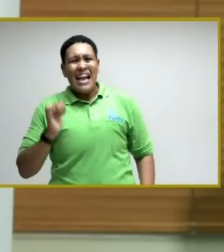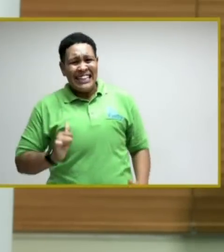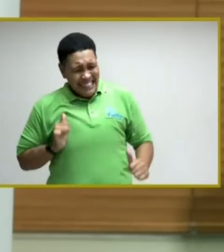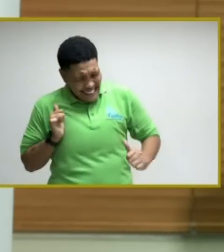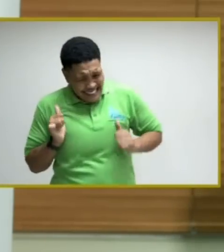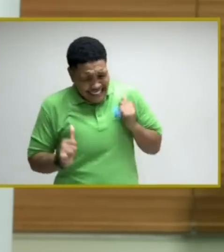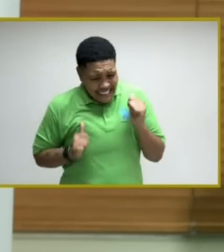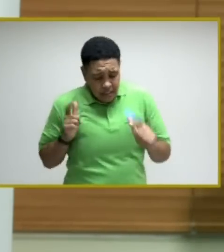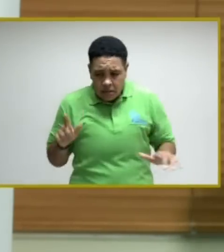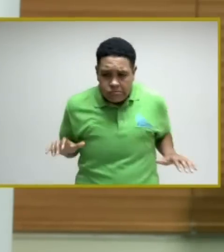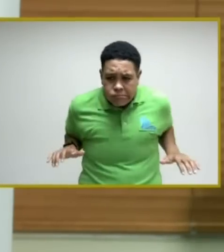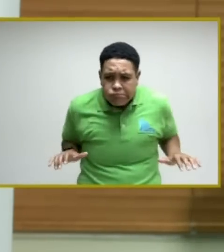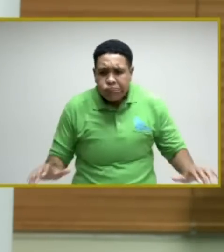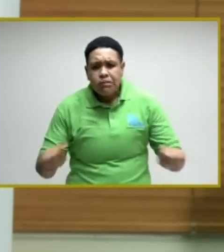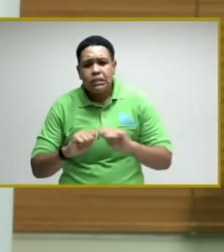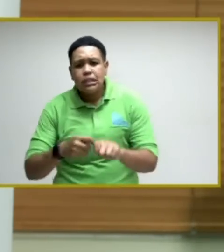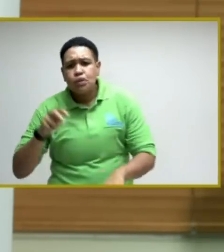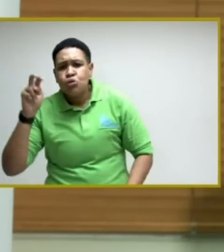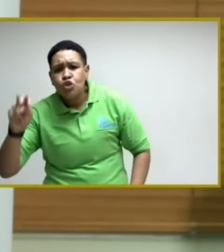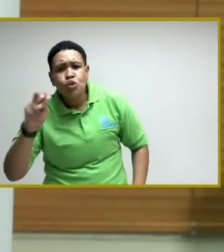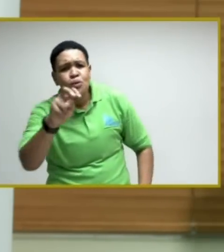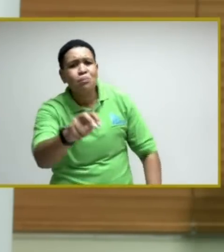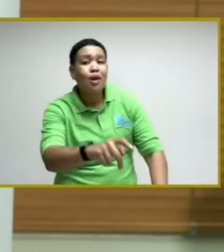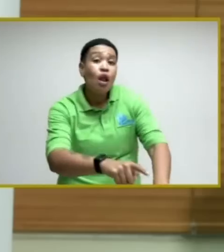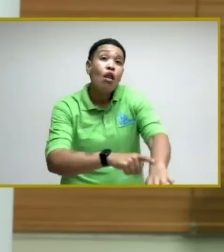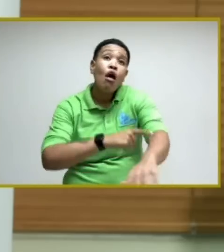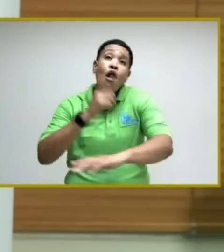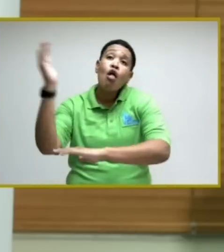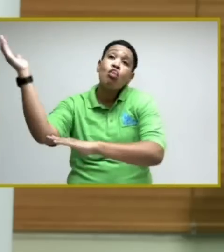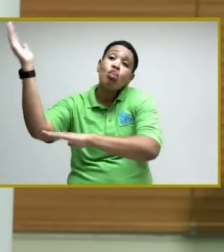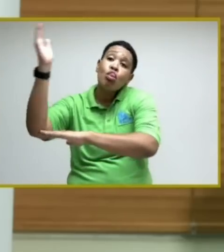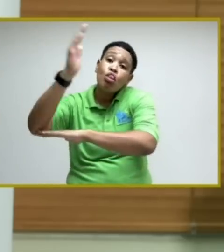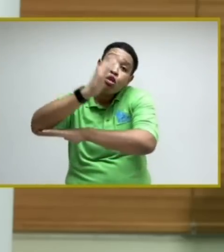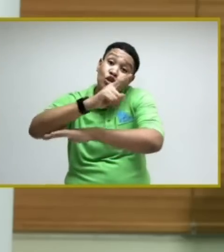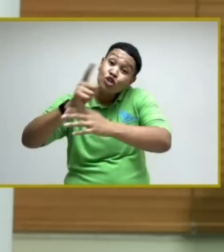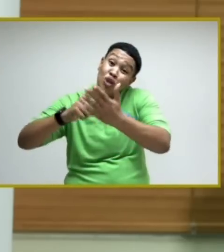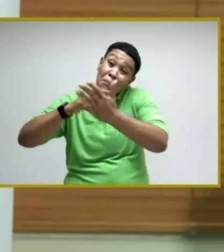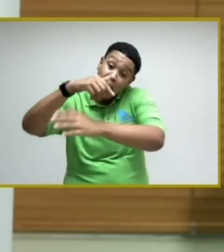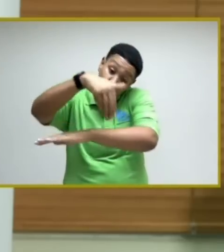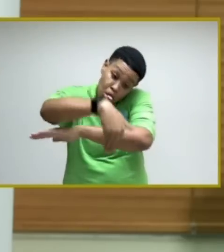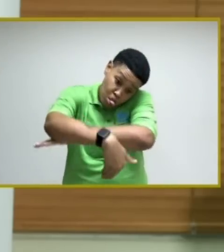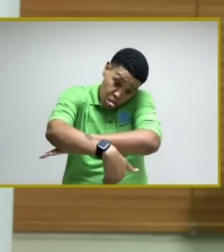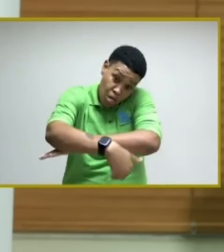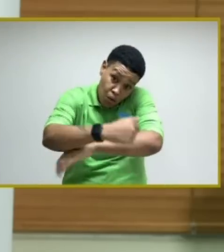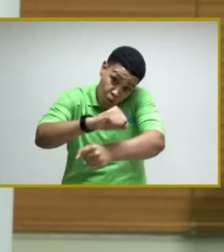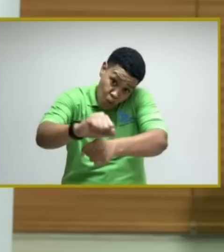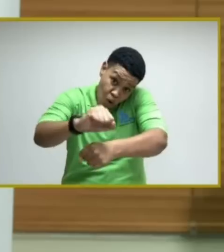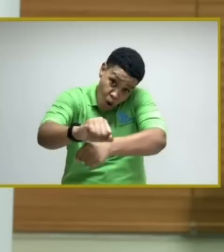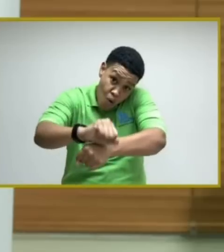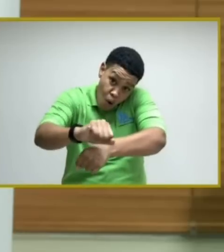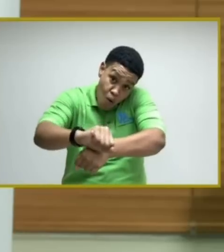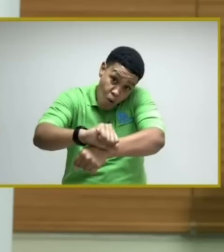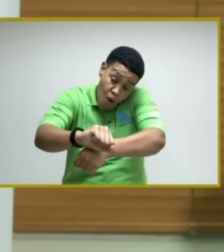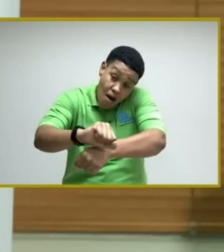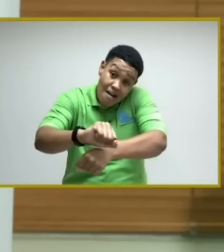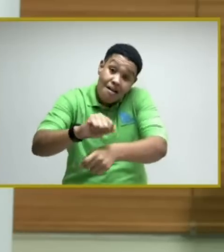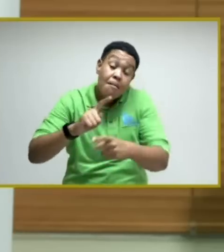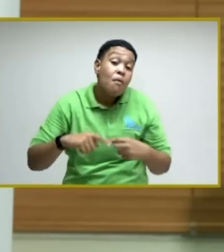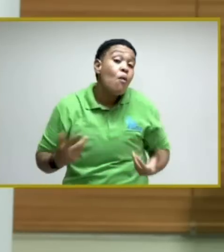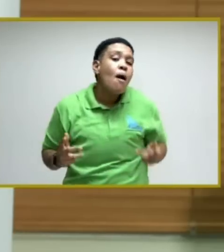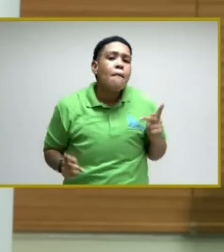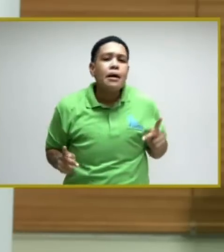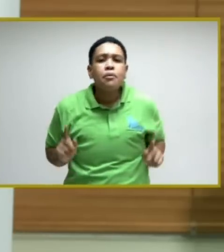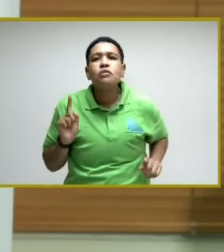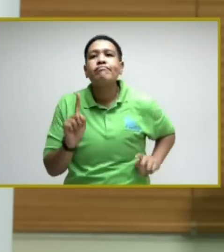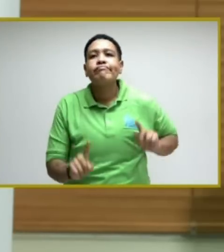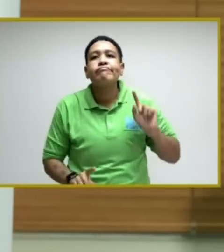efforts of the team in the field, the long days, nights in some cases, and of course the Jamaican people who are coming out.